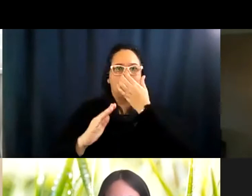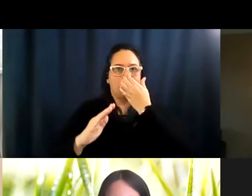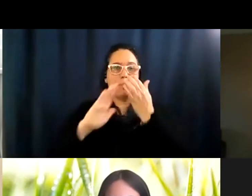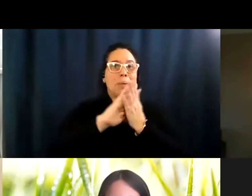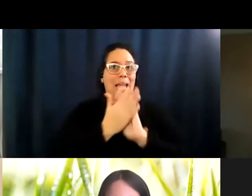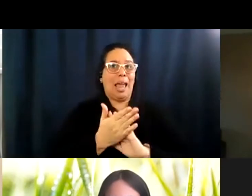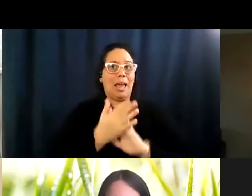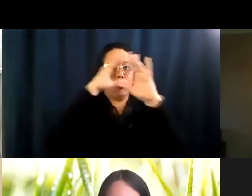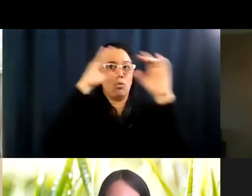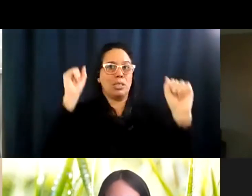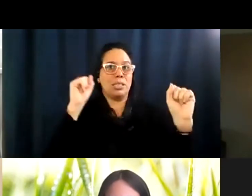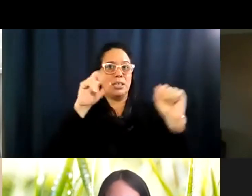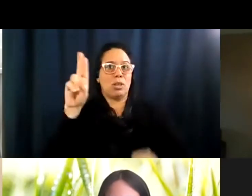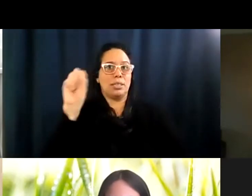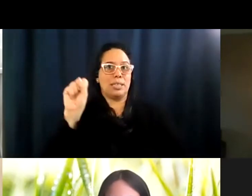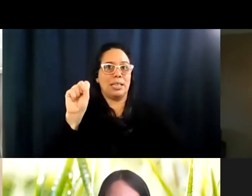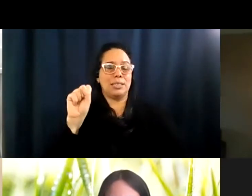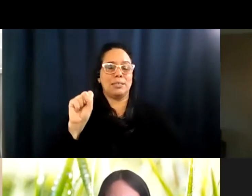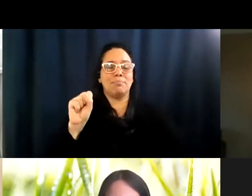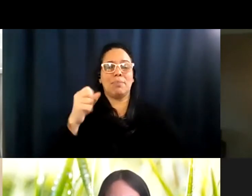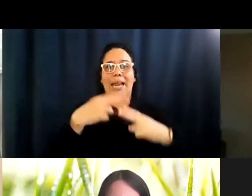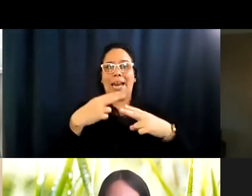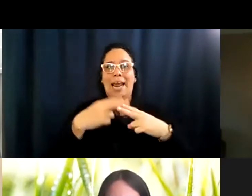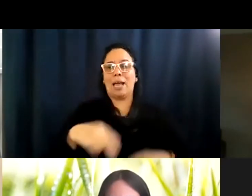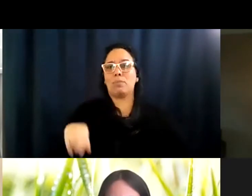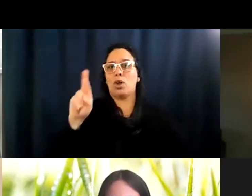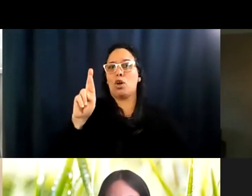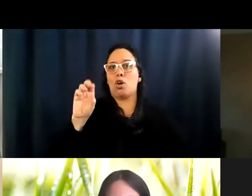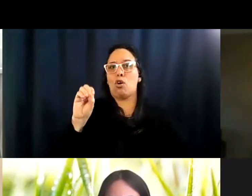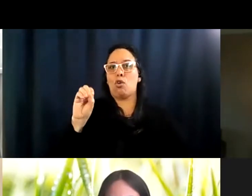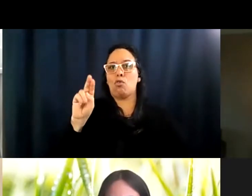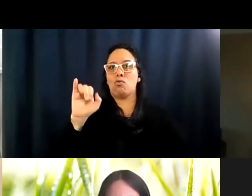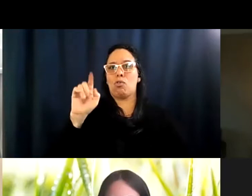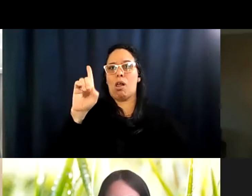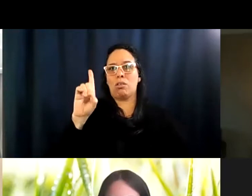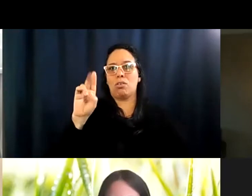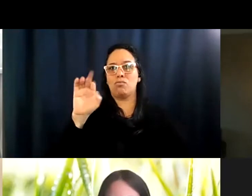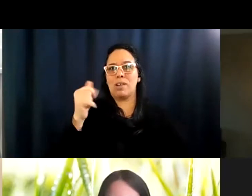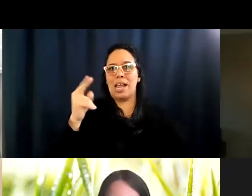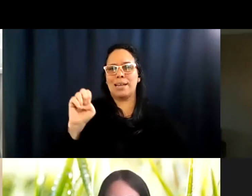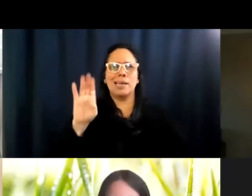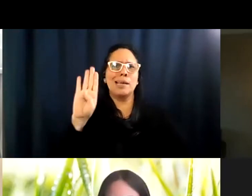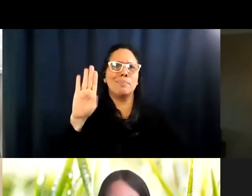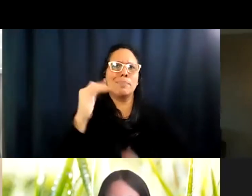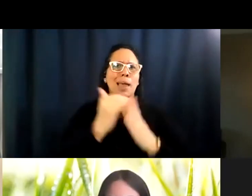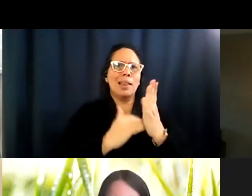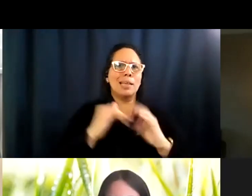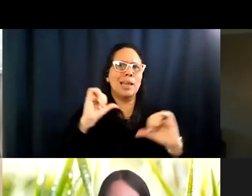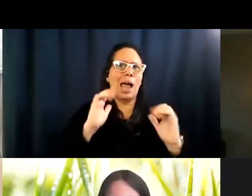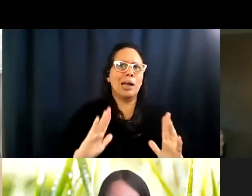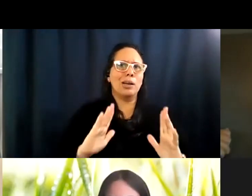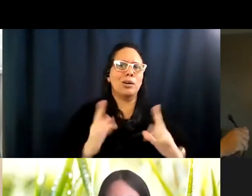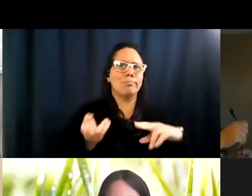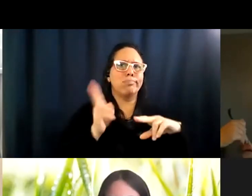United States, Ronald Reagan, a former B-list actor who rose to political fame by being a